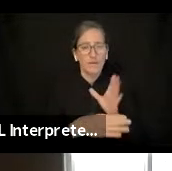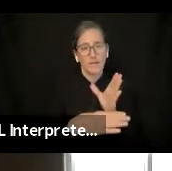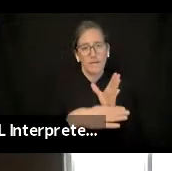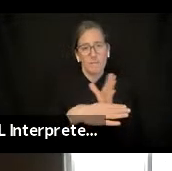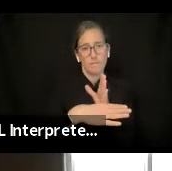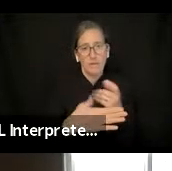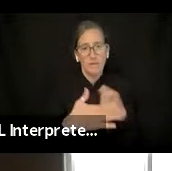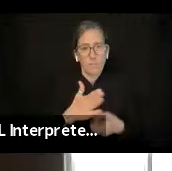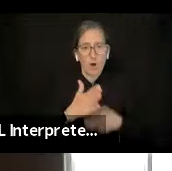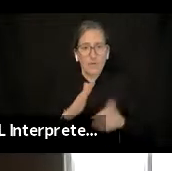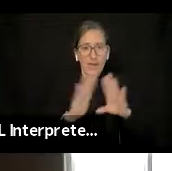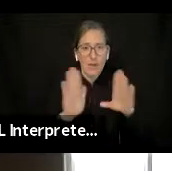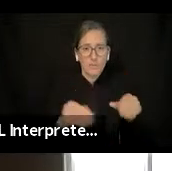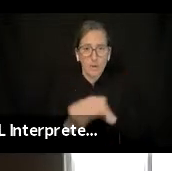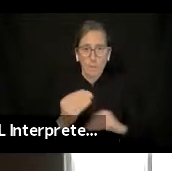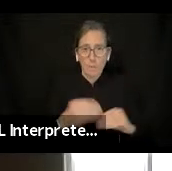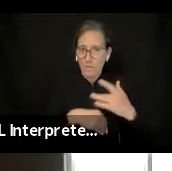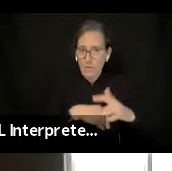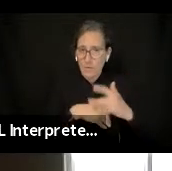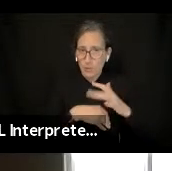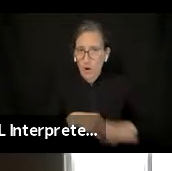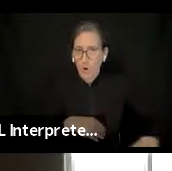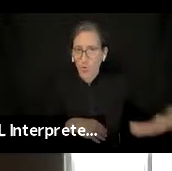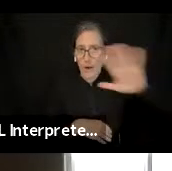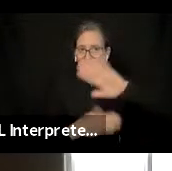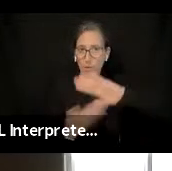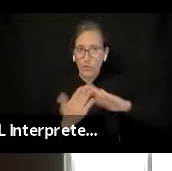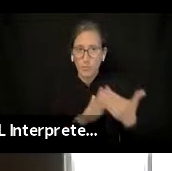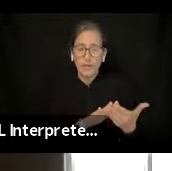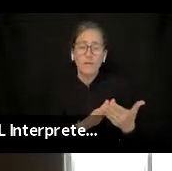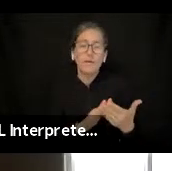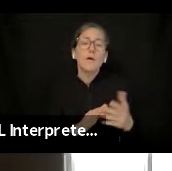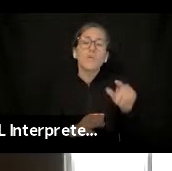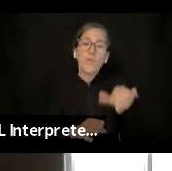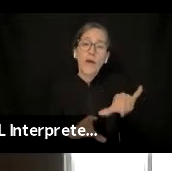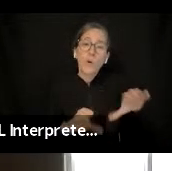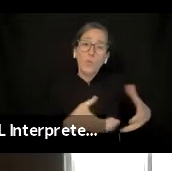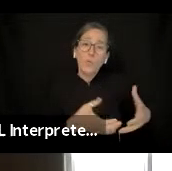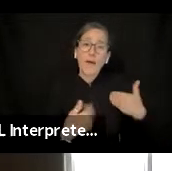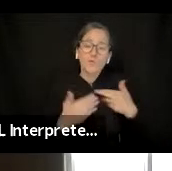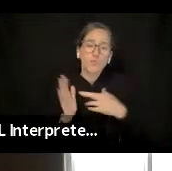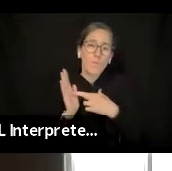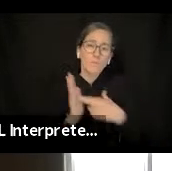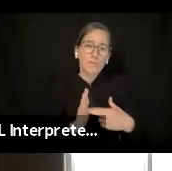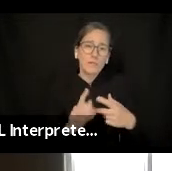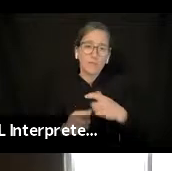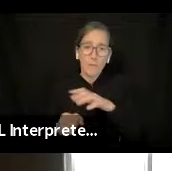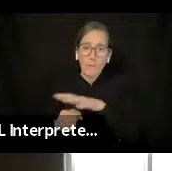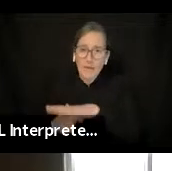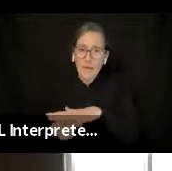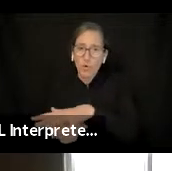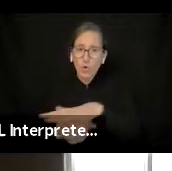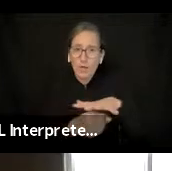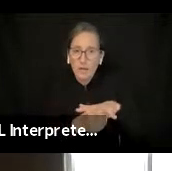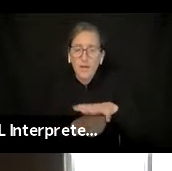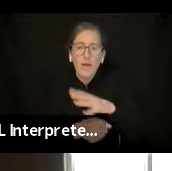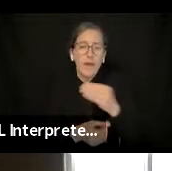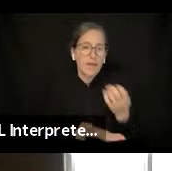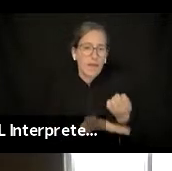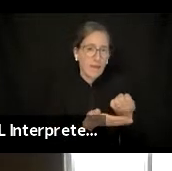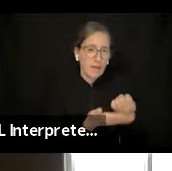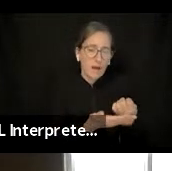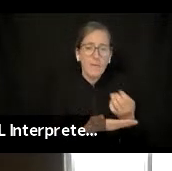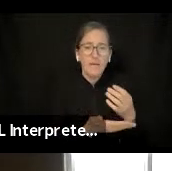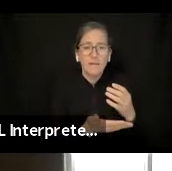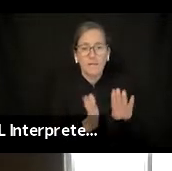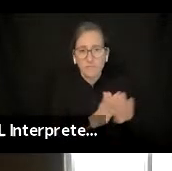community. So we have representatives from our neighborhood group, our Affordable Housing Advisory Committee, our Economic Development Advisory Board, and Planning Commission